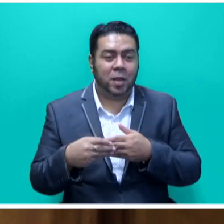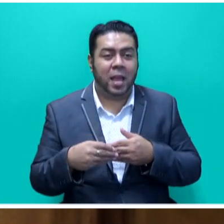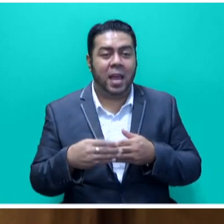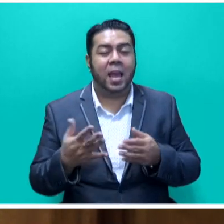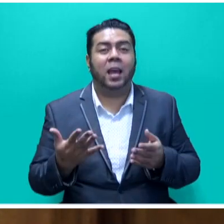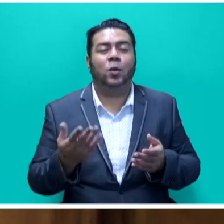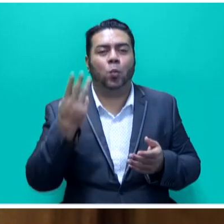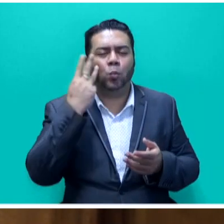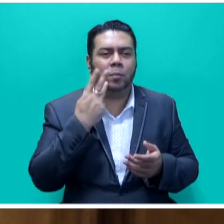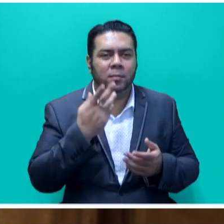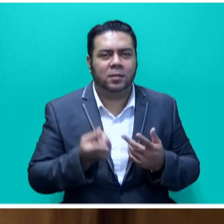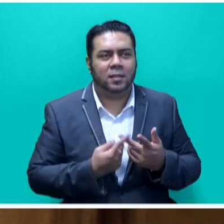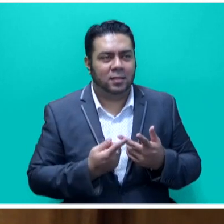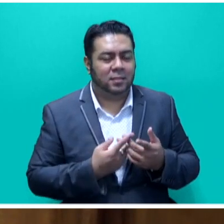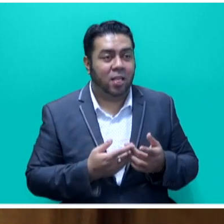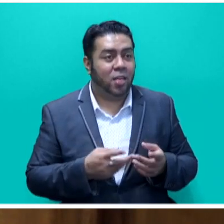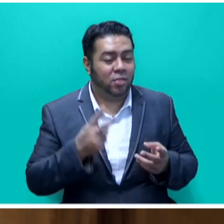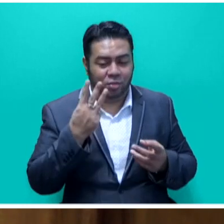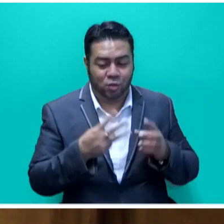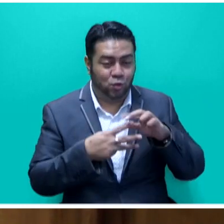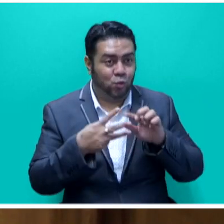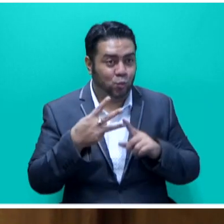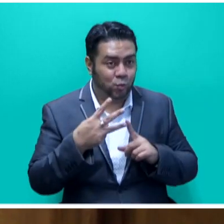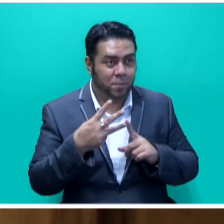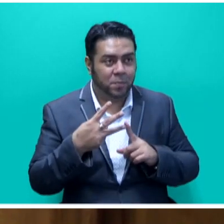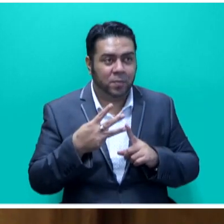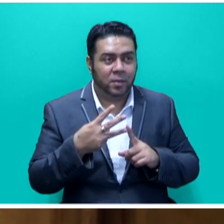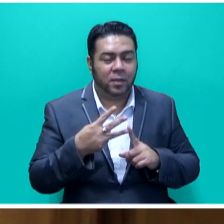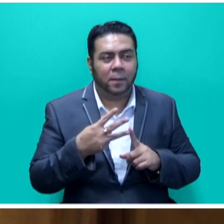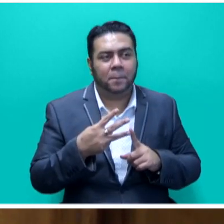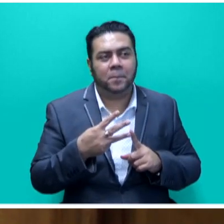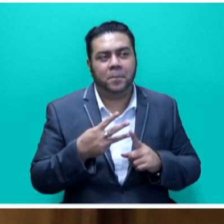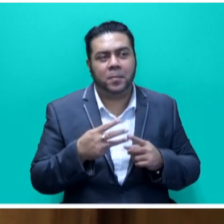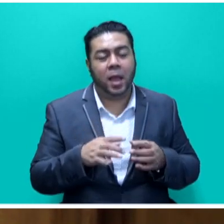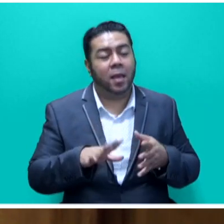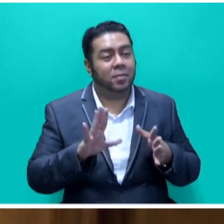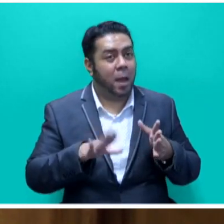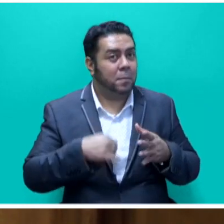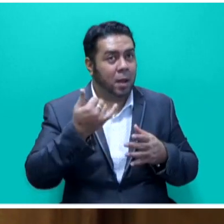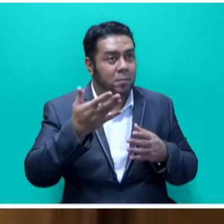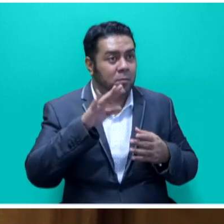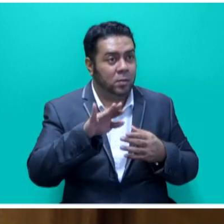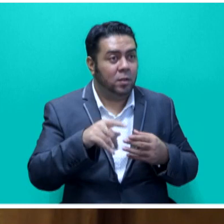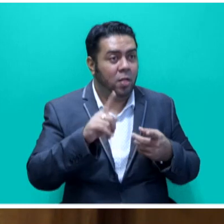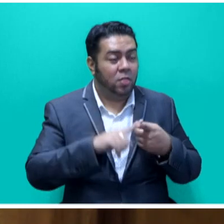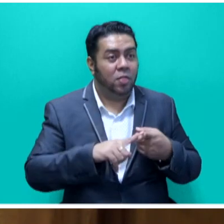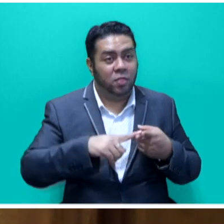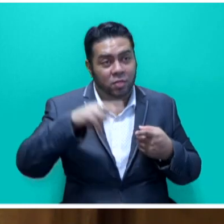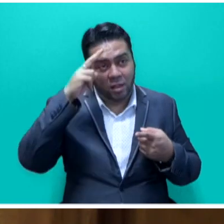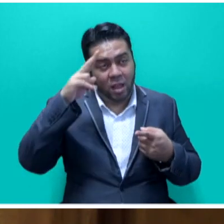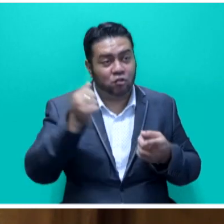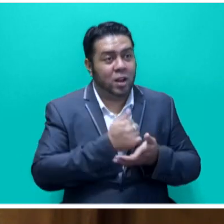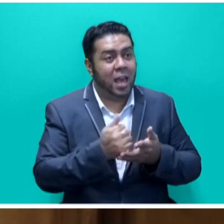access to services. The three major initiatives of the National Women's Machinery this year and the upcoming events are the National Action Plan